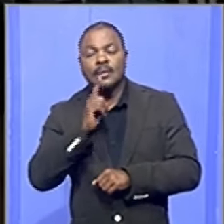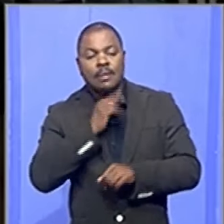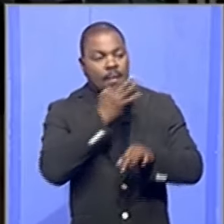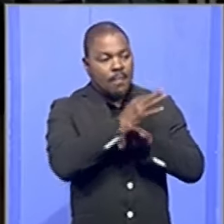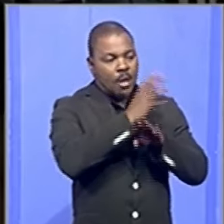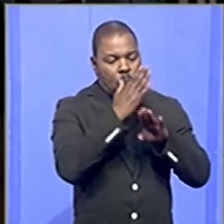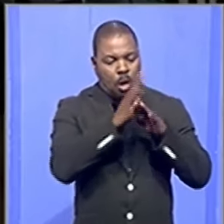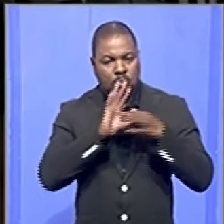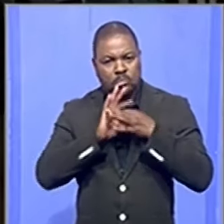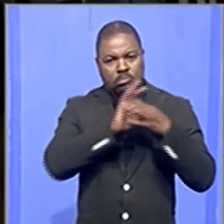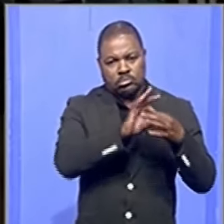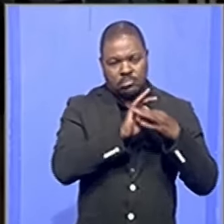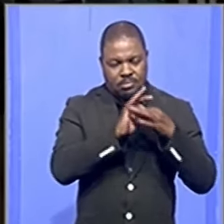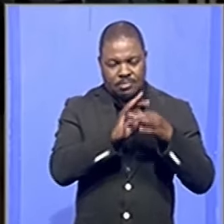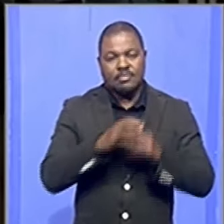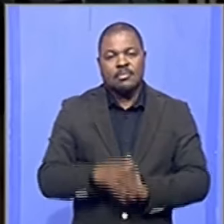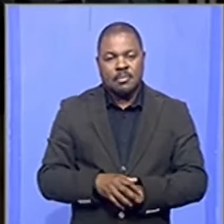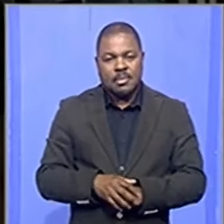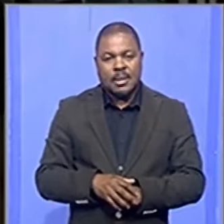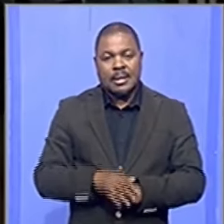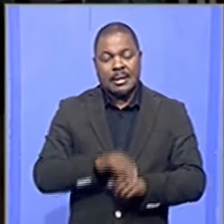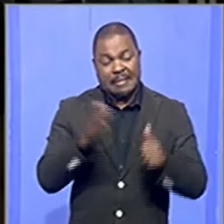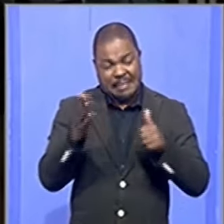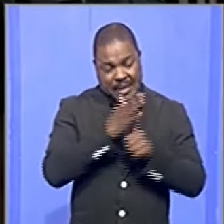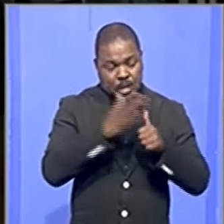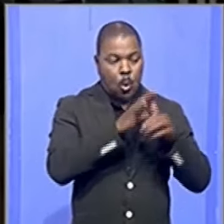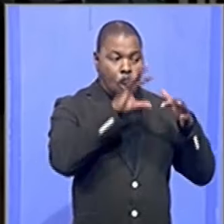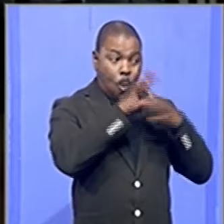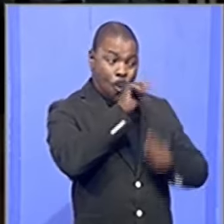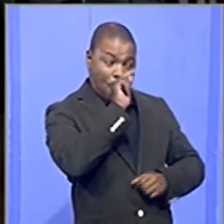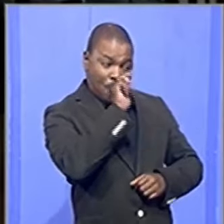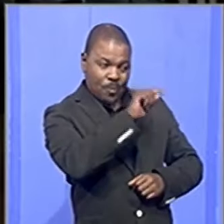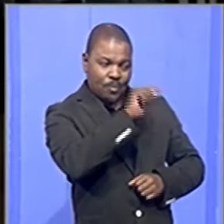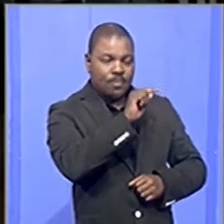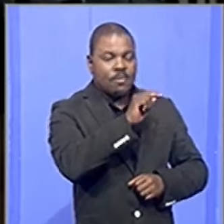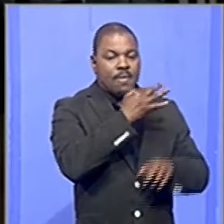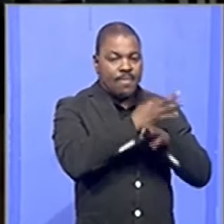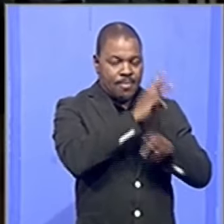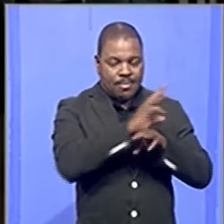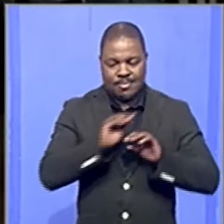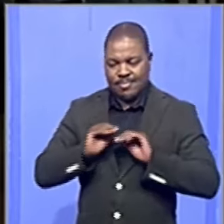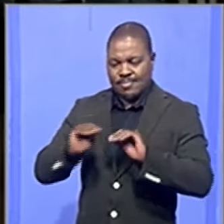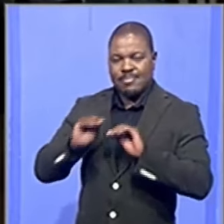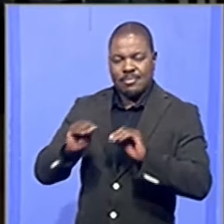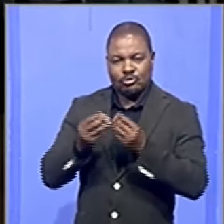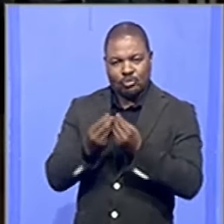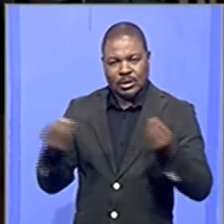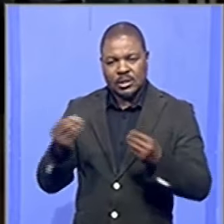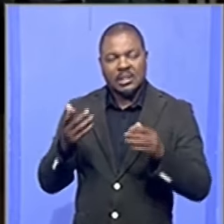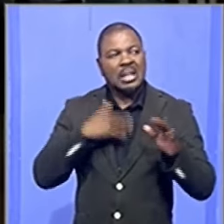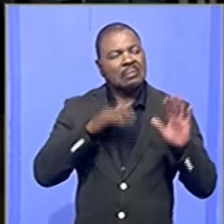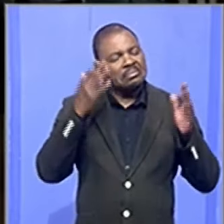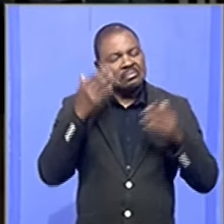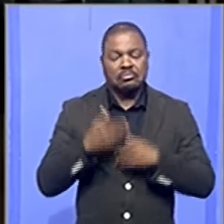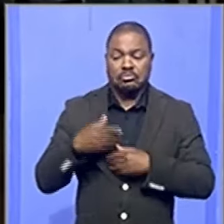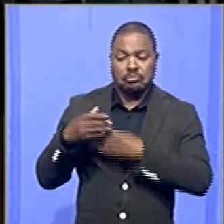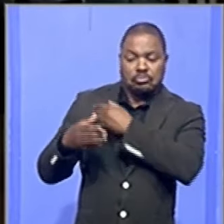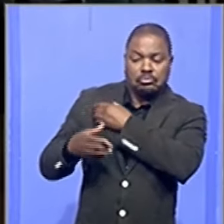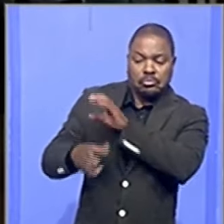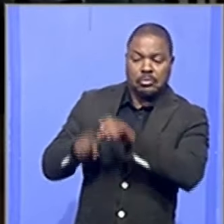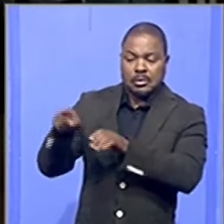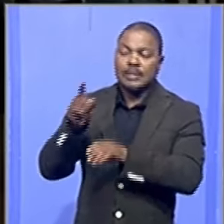mme tota sentle e tshwanetse e simologe kwa lapeng e simololwa ke batsadi ba seka ba e tlogela gore e nne morwalo wa ba ruta